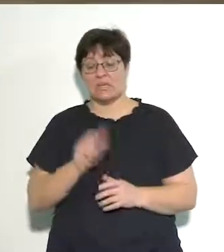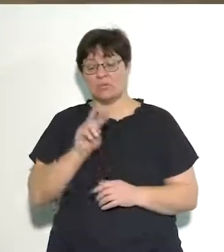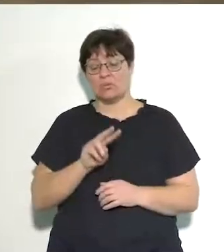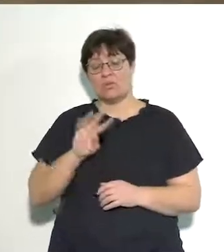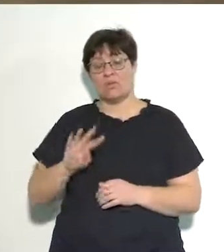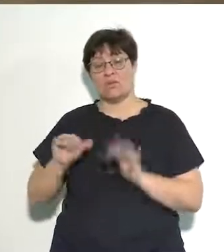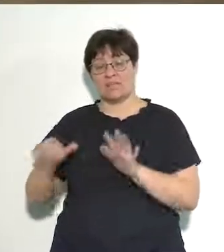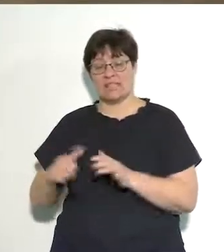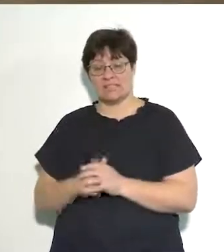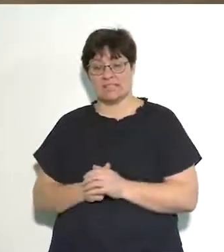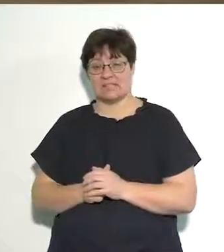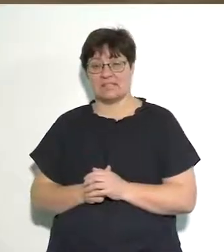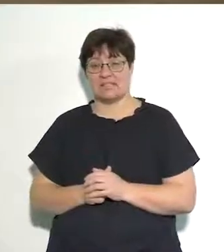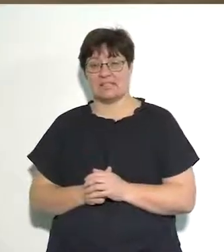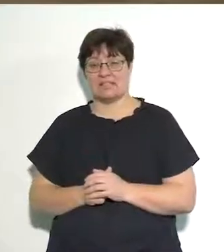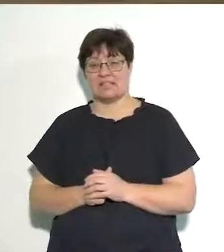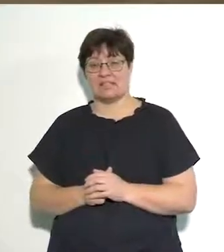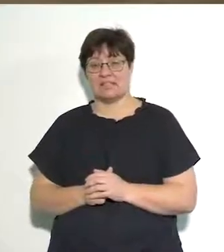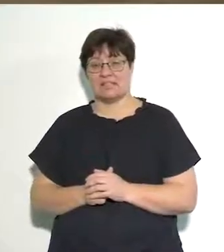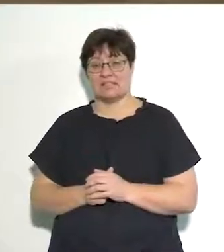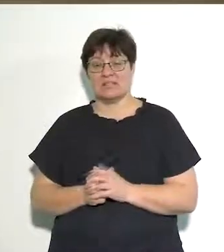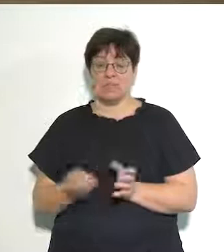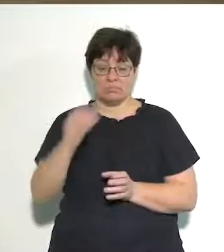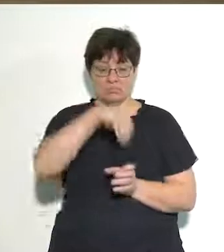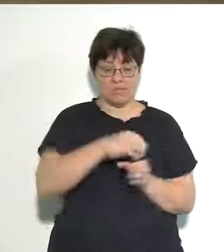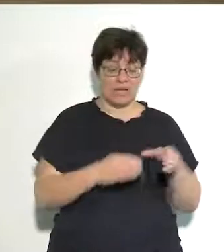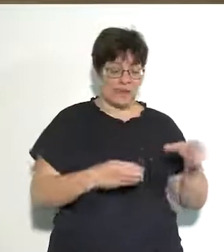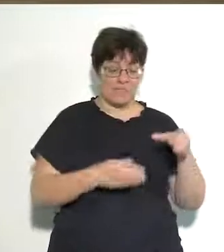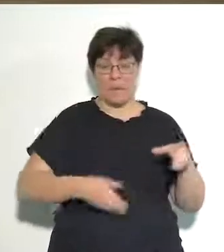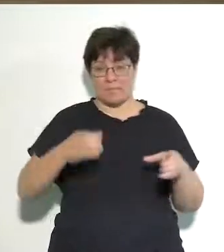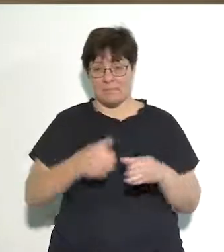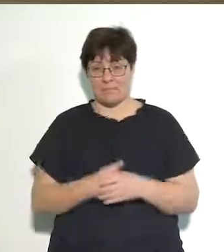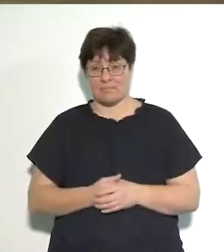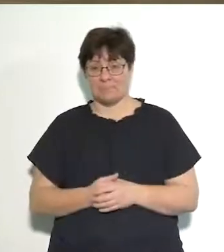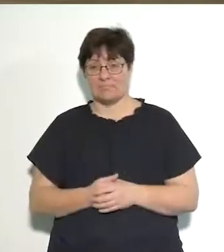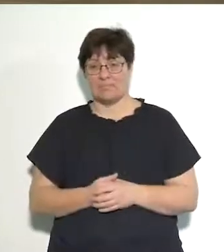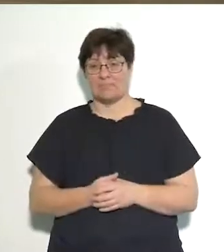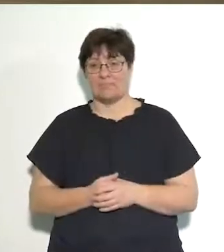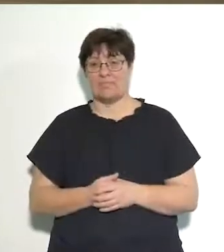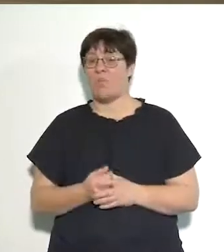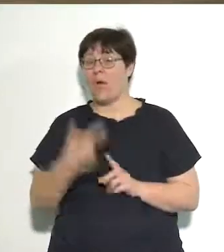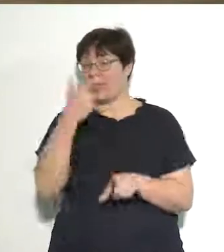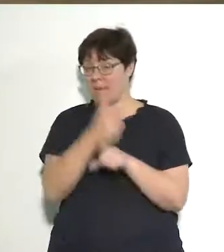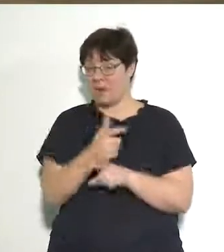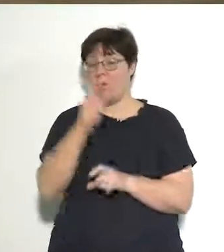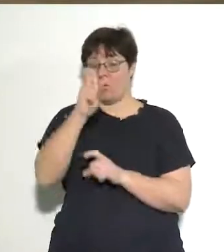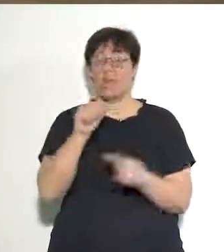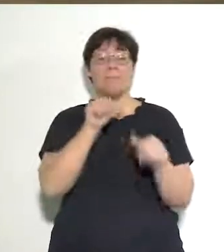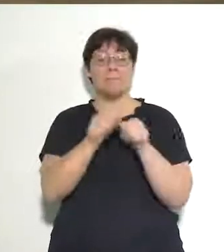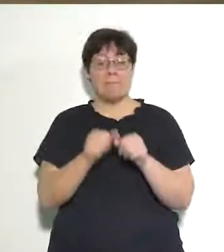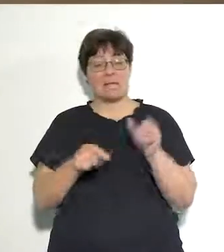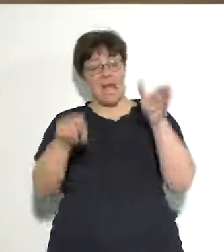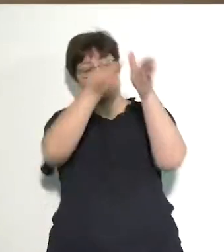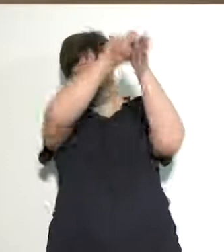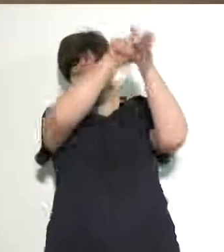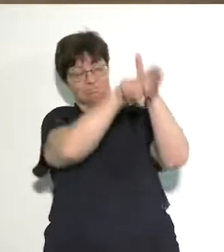beans, 2, 4, 6 beans, and I'm going to put the beans inside. I'm holding this because we're on camera, but